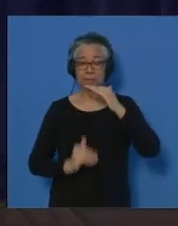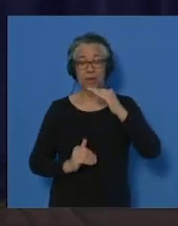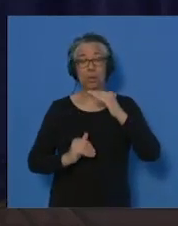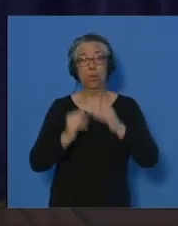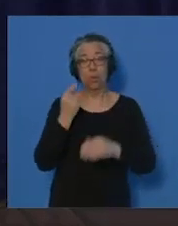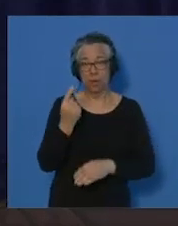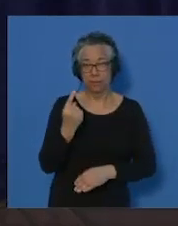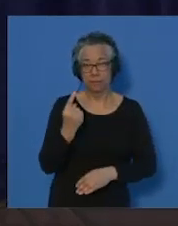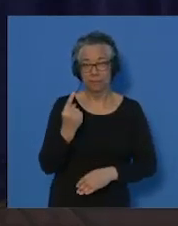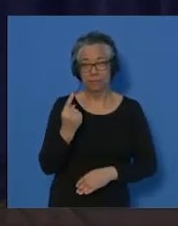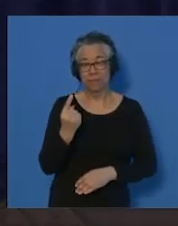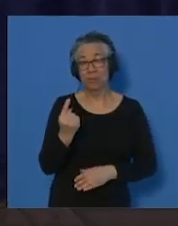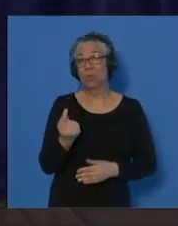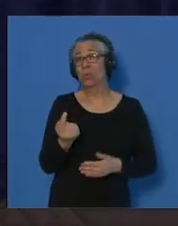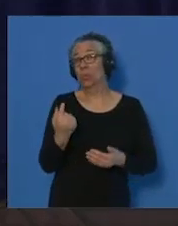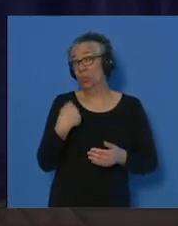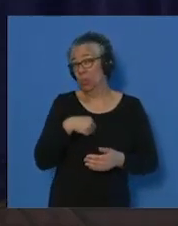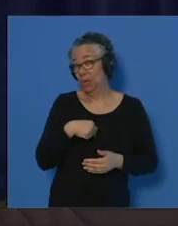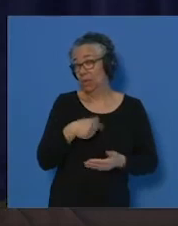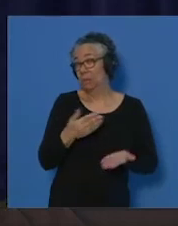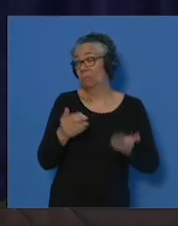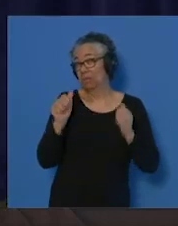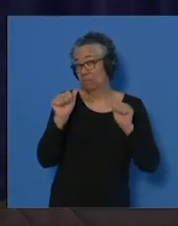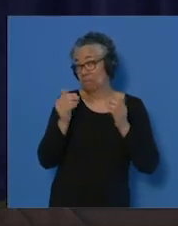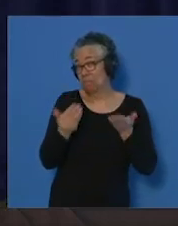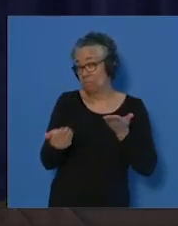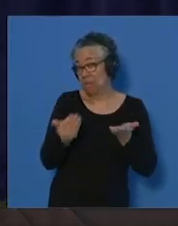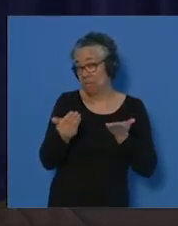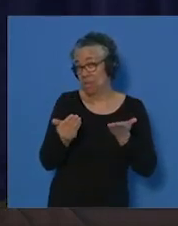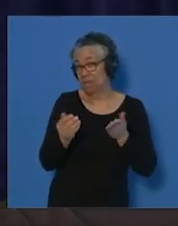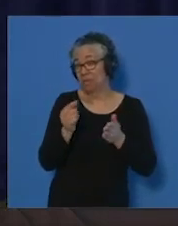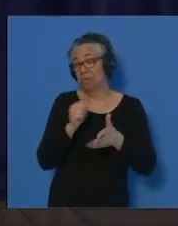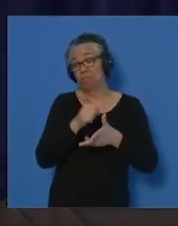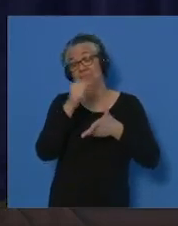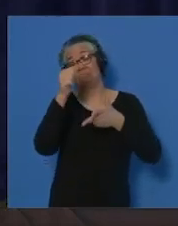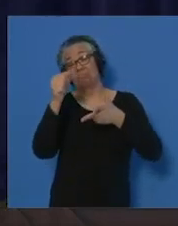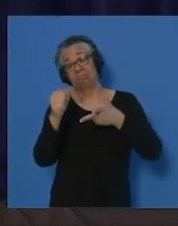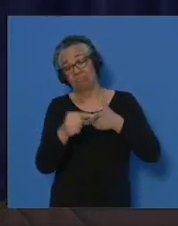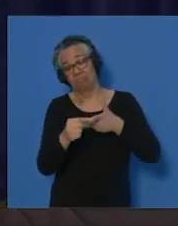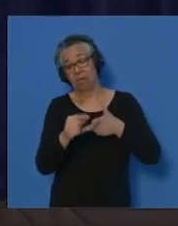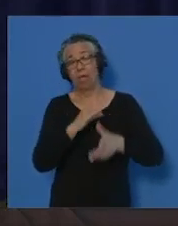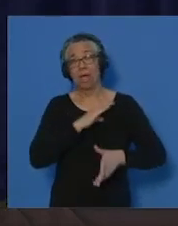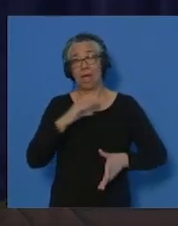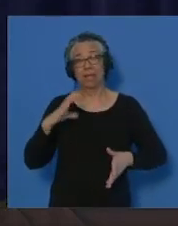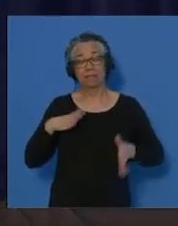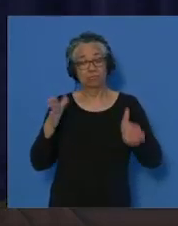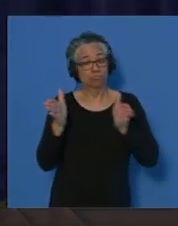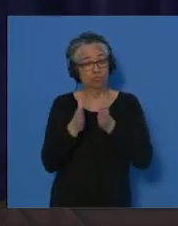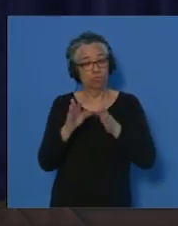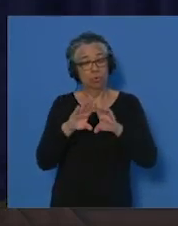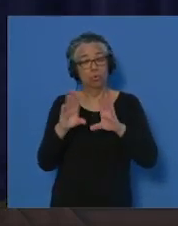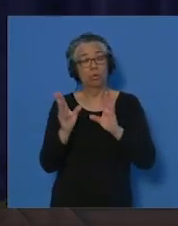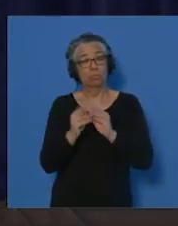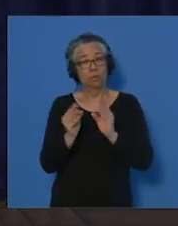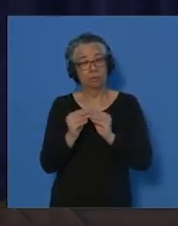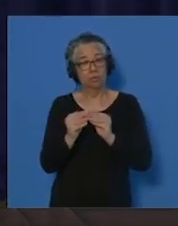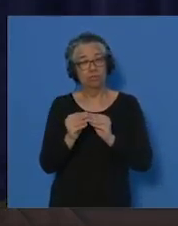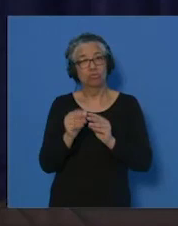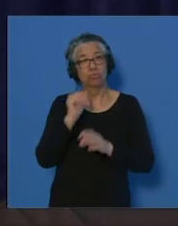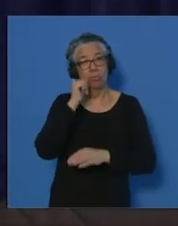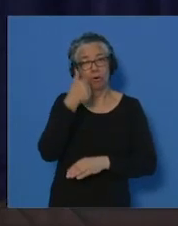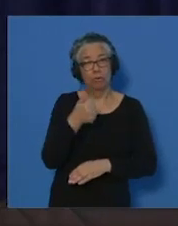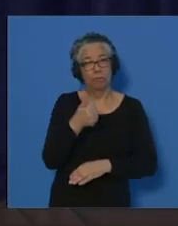we do possibly have the capacity to move forward. A cabinet subcommittee will be meeting tomorrow, consisting